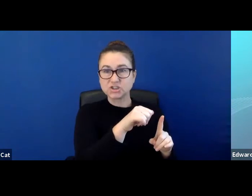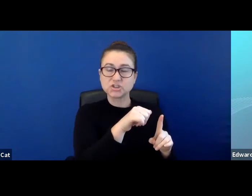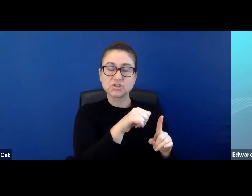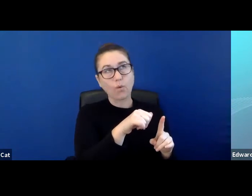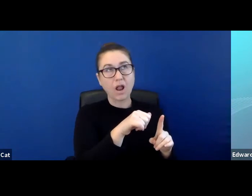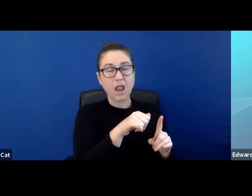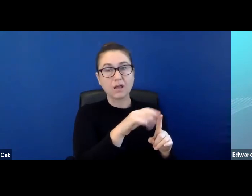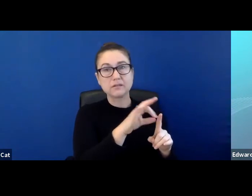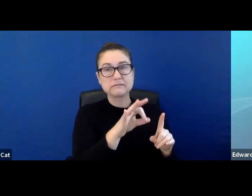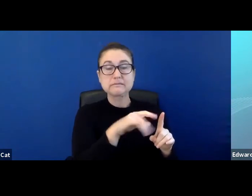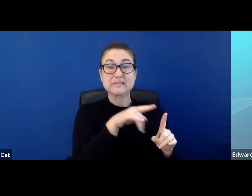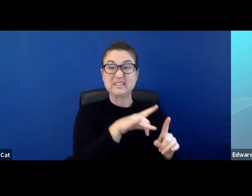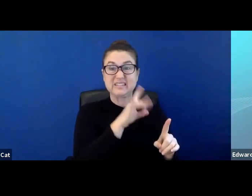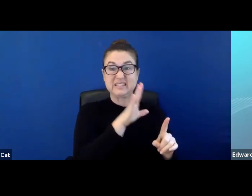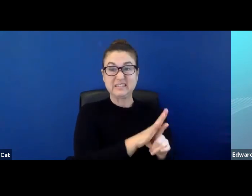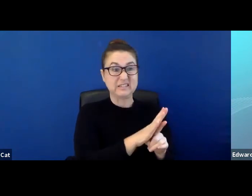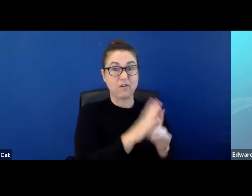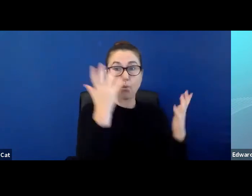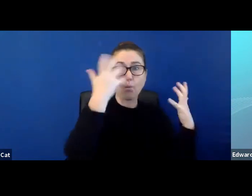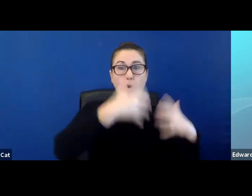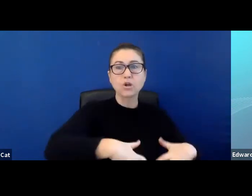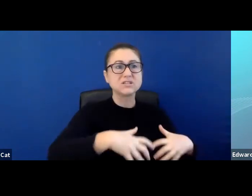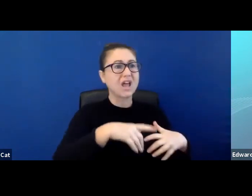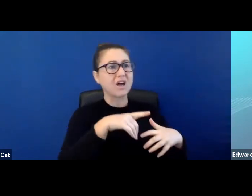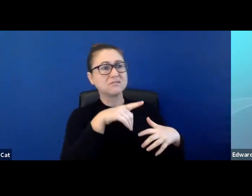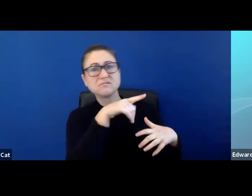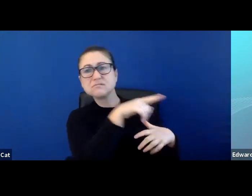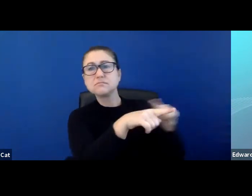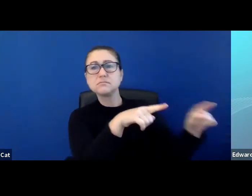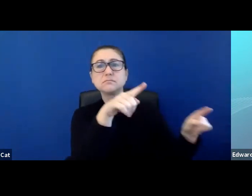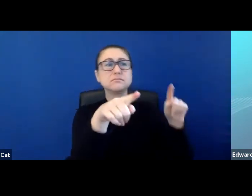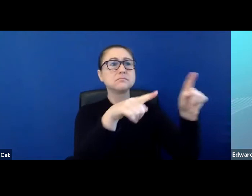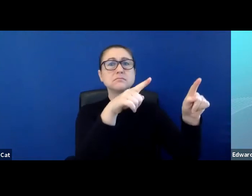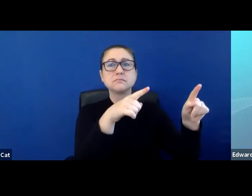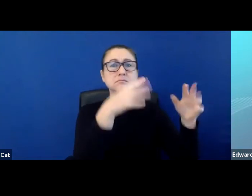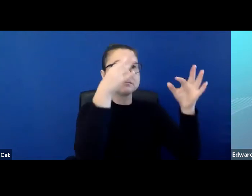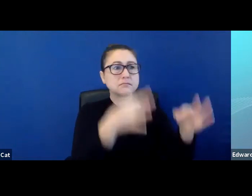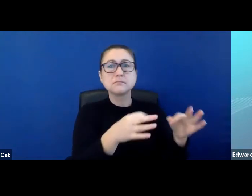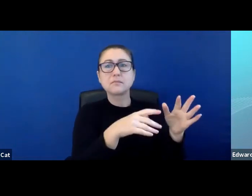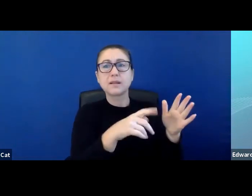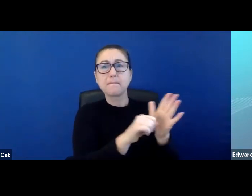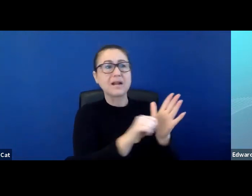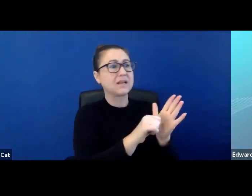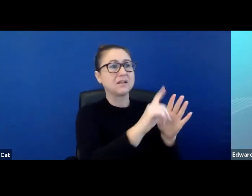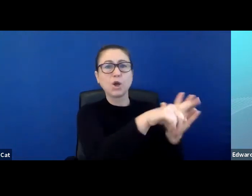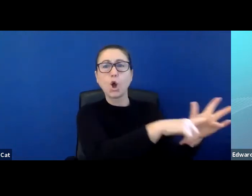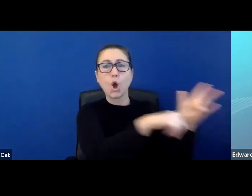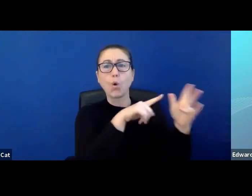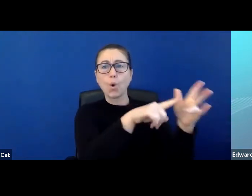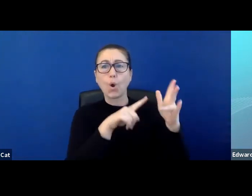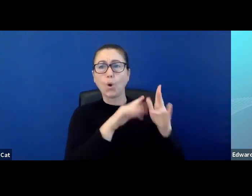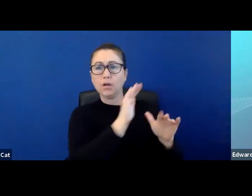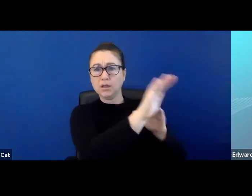artificial intelligence, was used in decision-making to recover debts from people in the